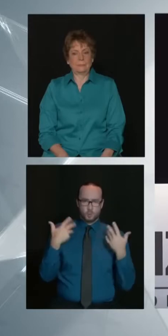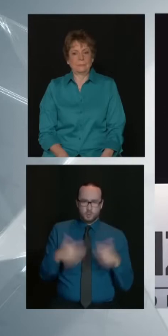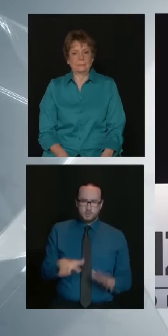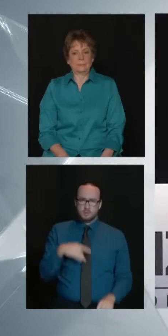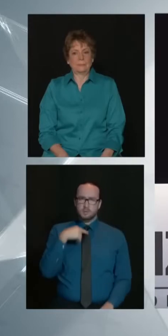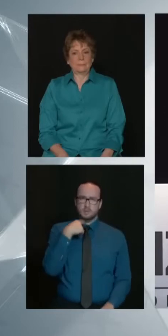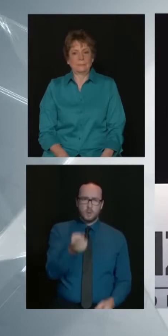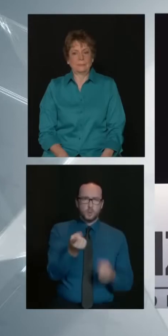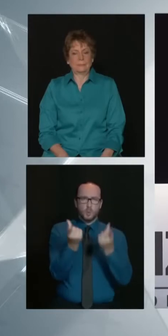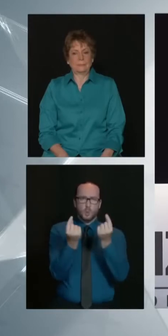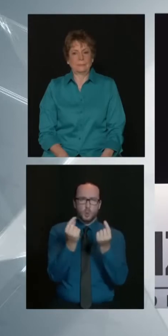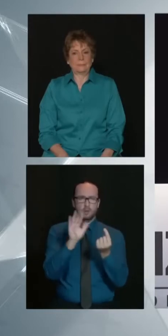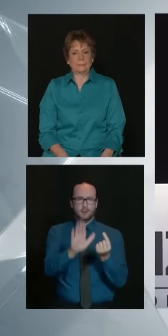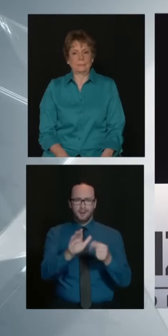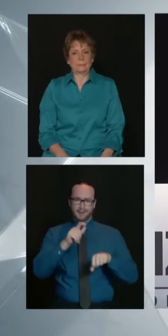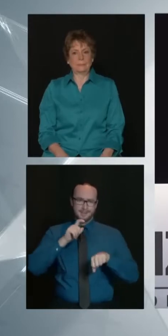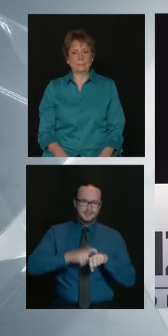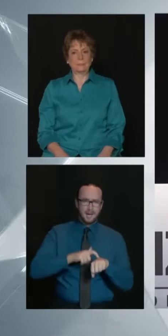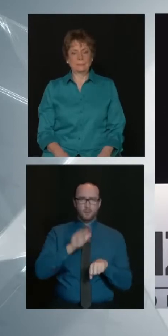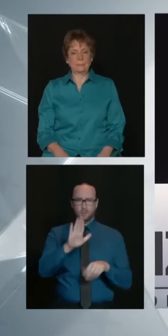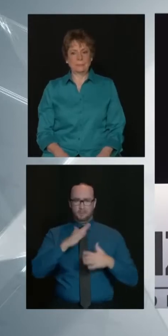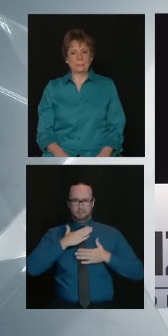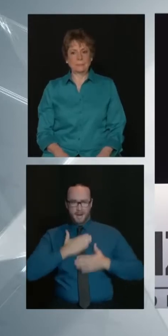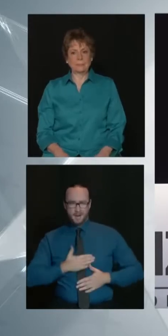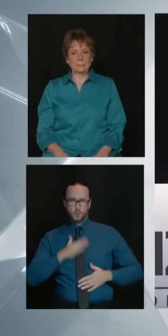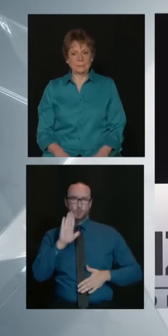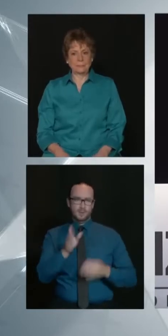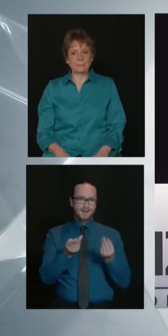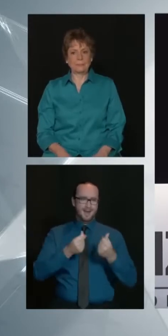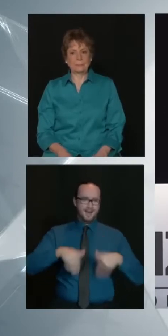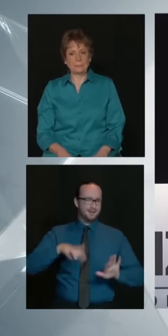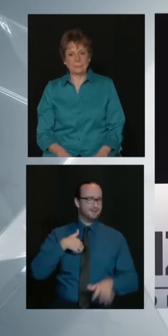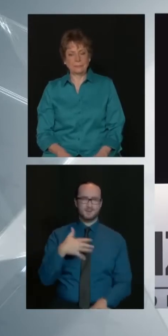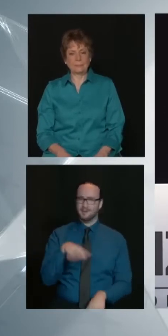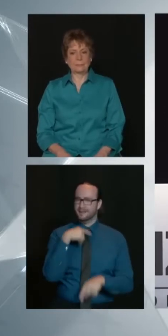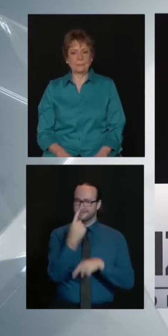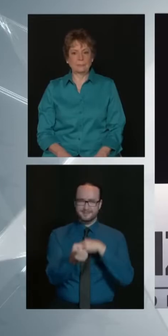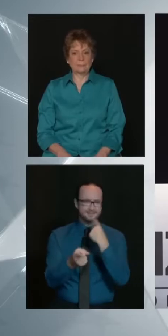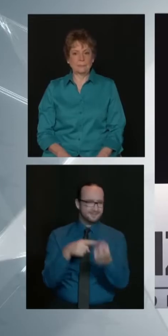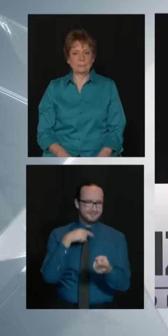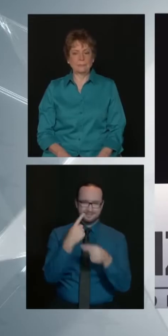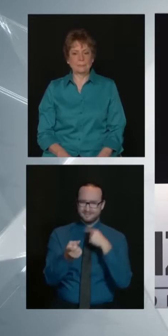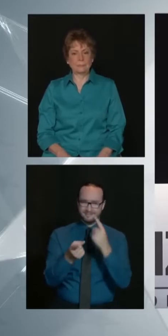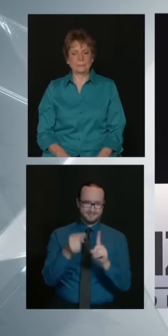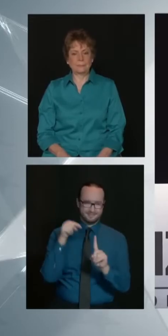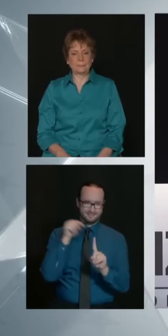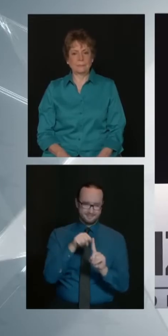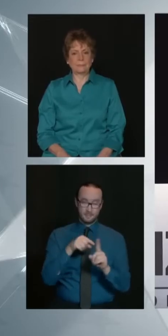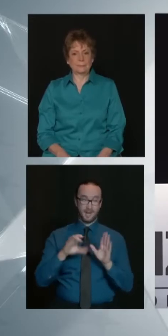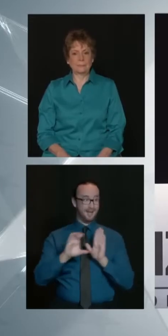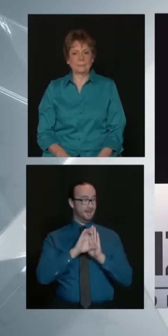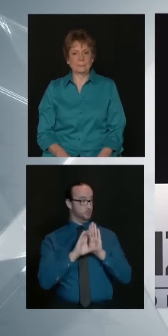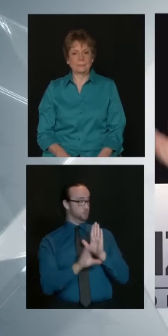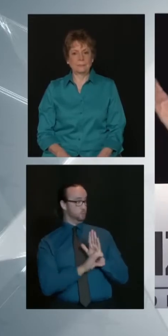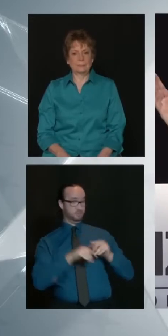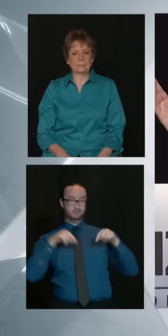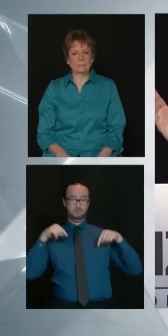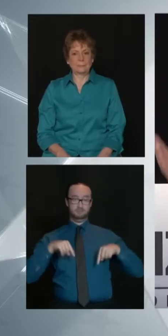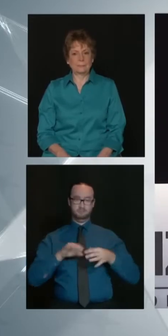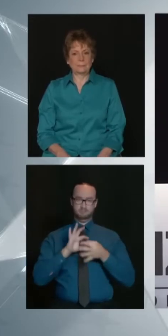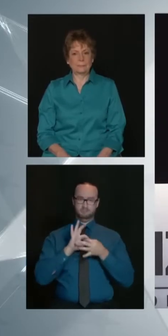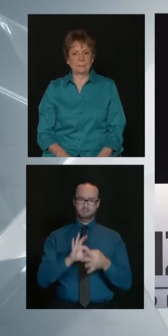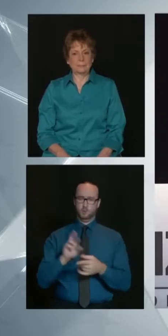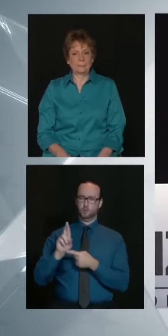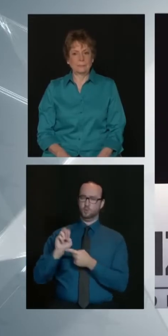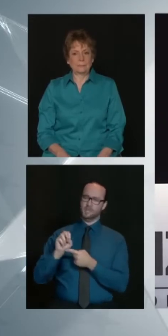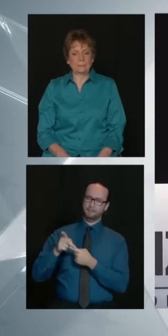or time. We are a constitutional republic, not an unrestricted democracy. Today, everything is